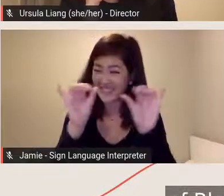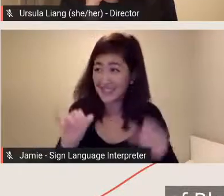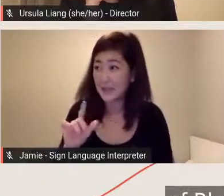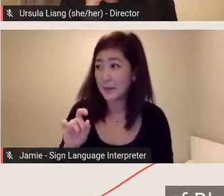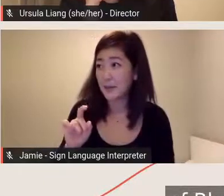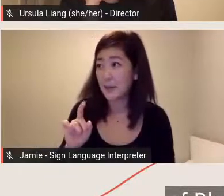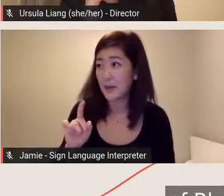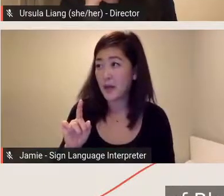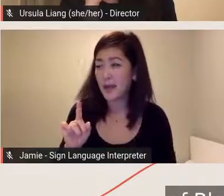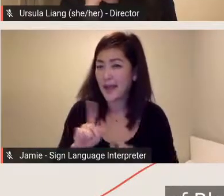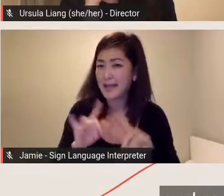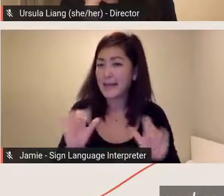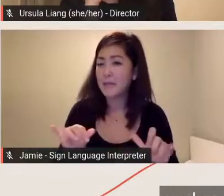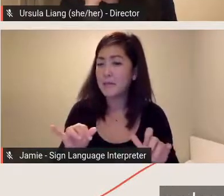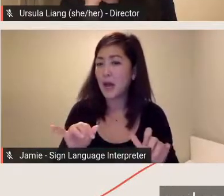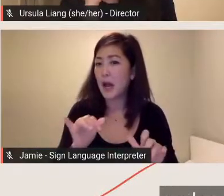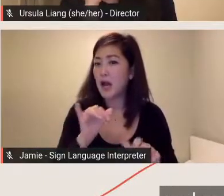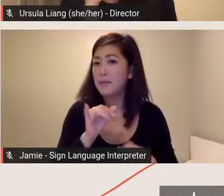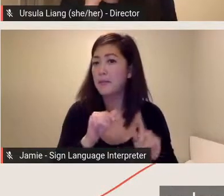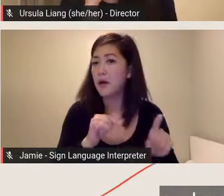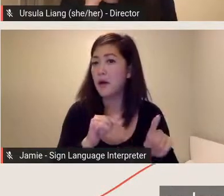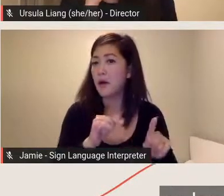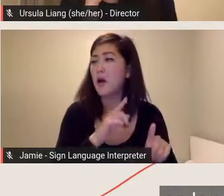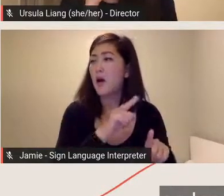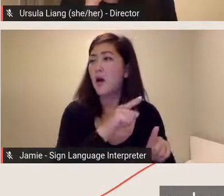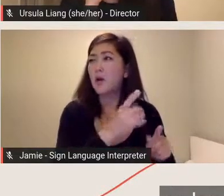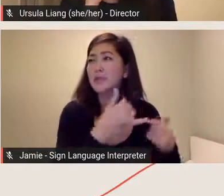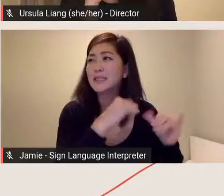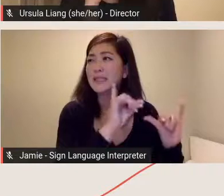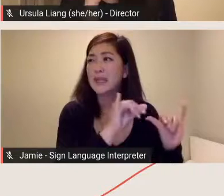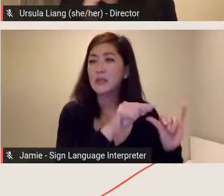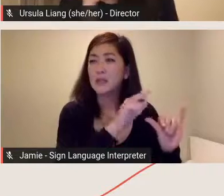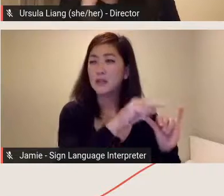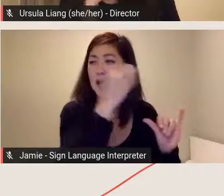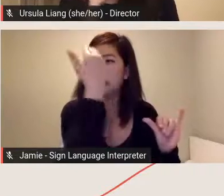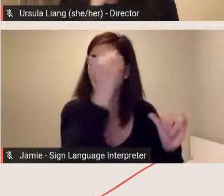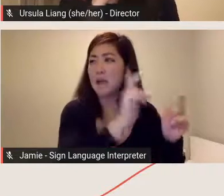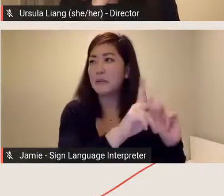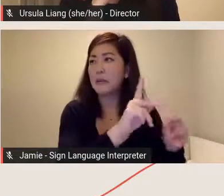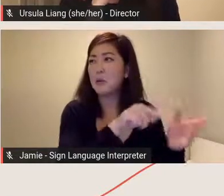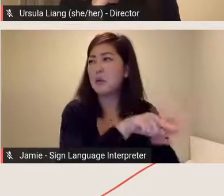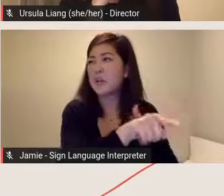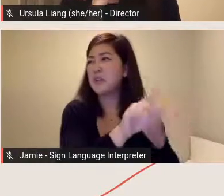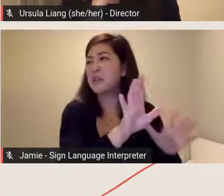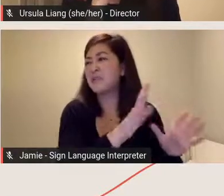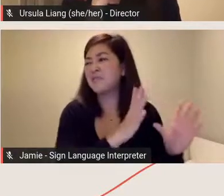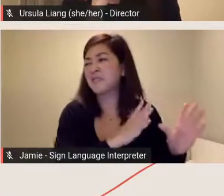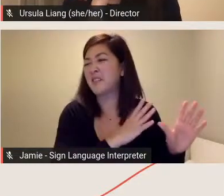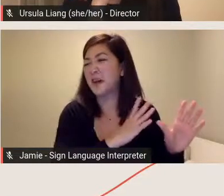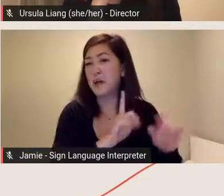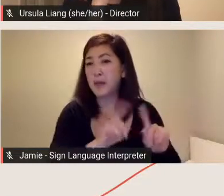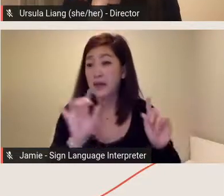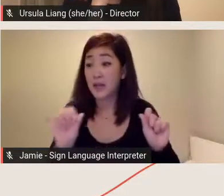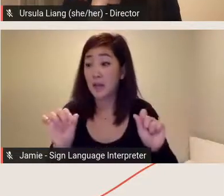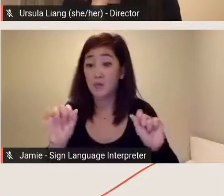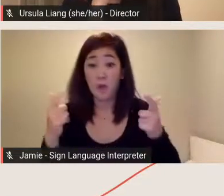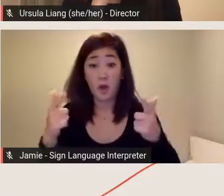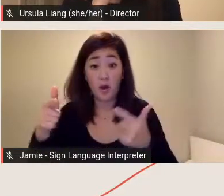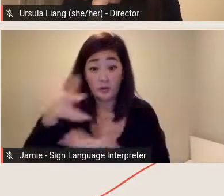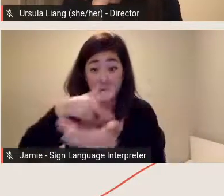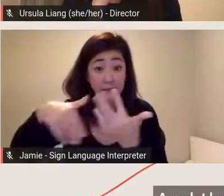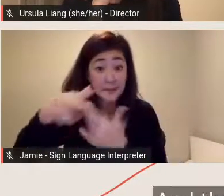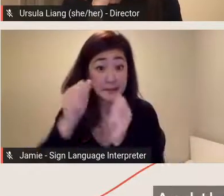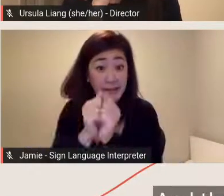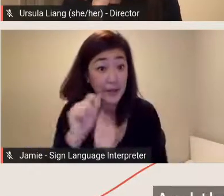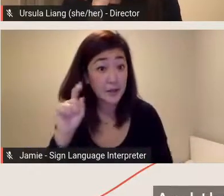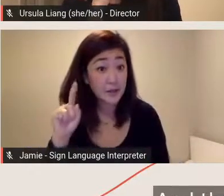of Black and Indigenous communities, as long as we're gonna be okay, right? And I think that that is one of the things that is really hard to